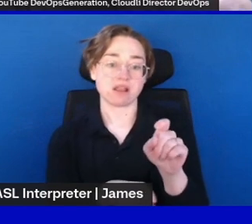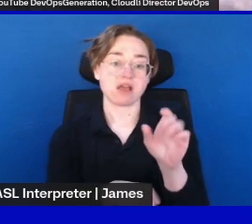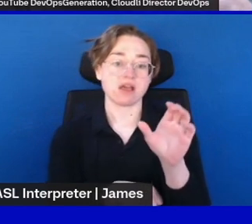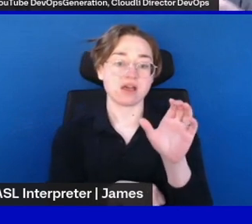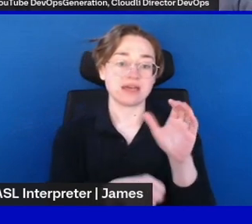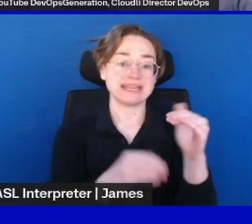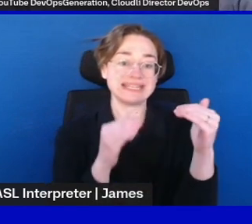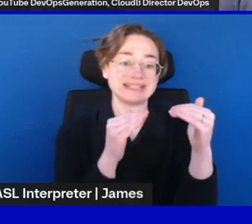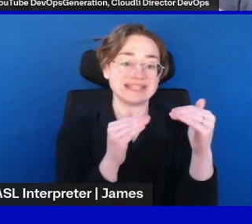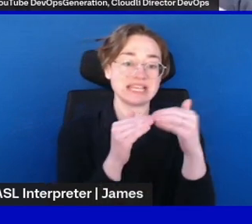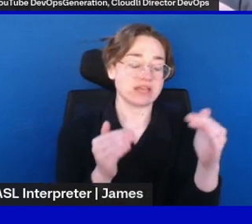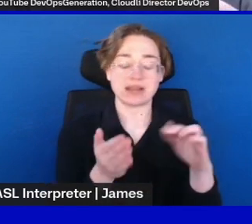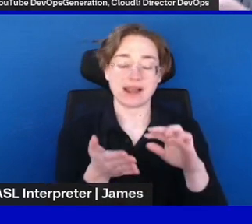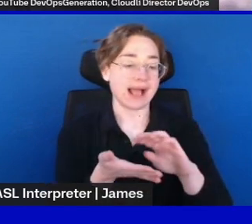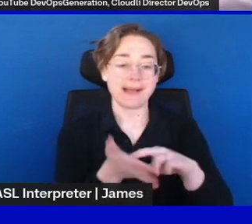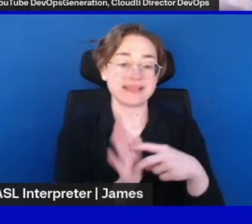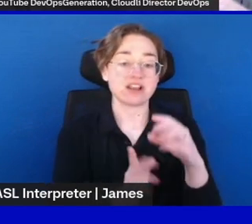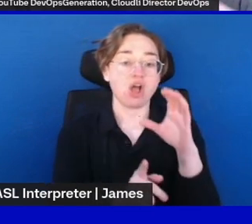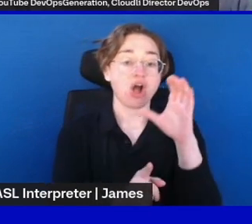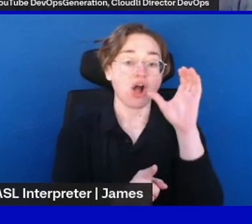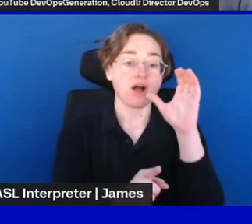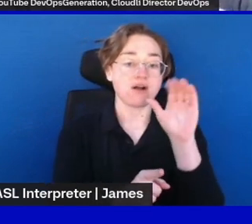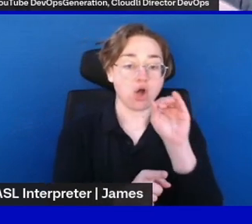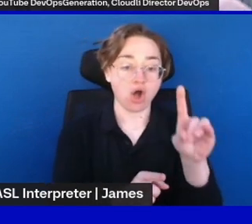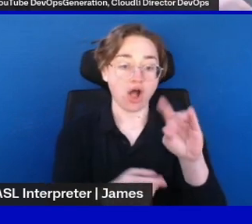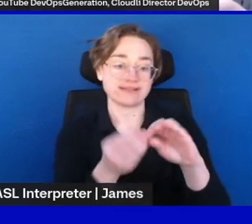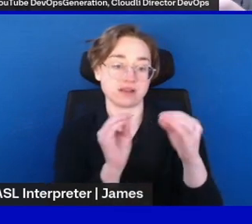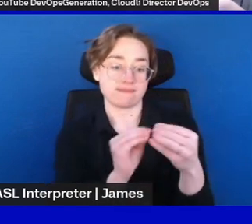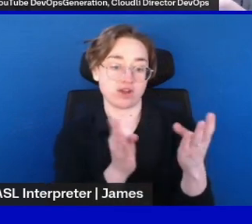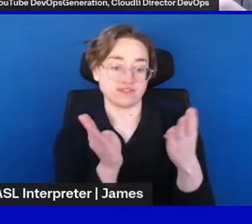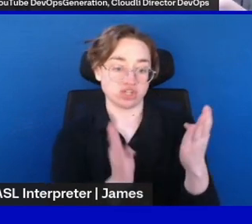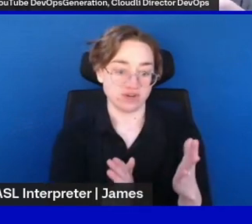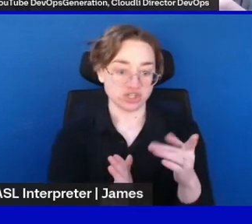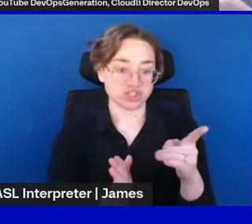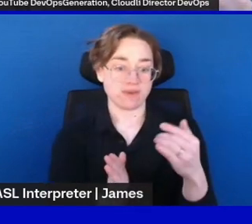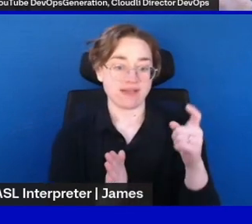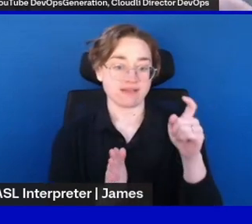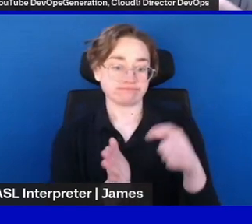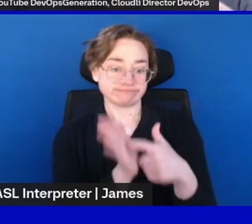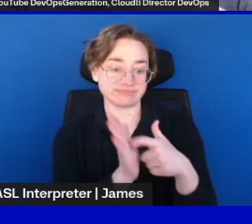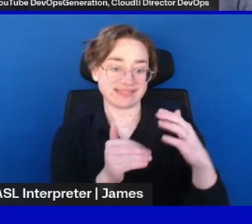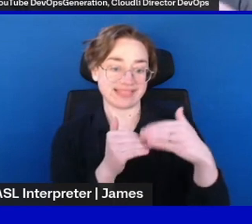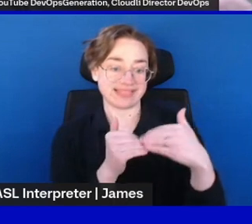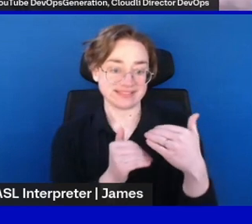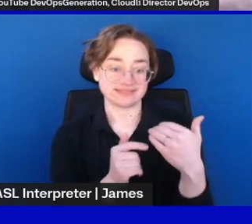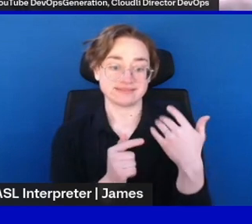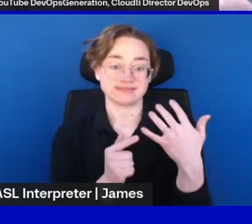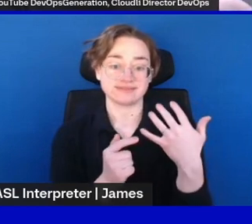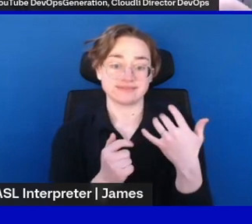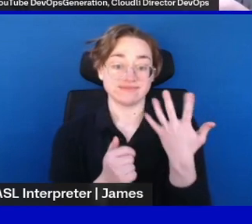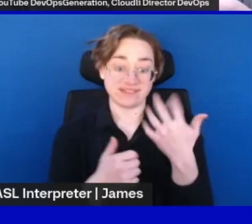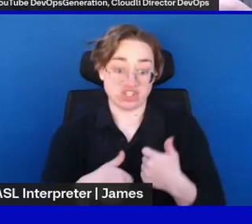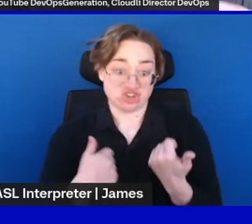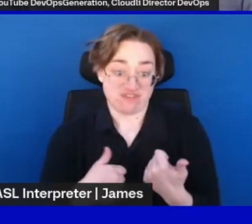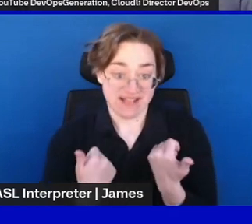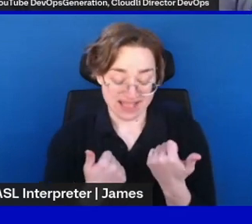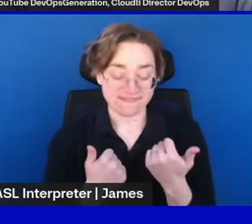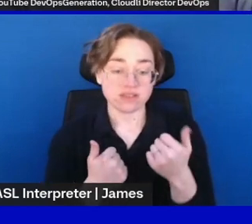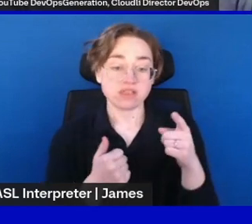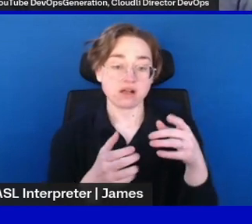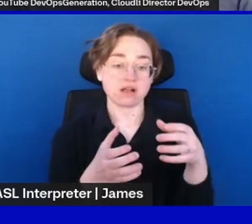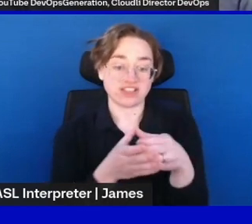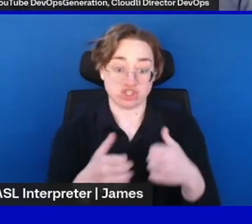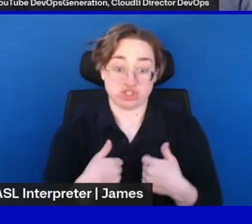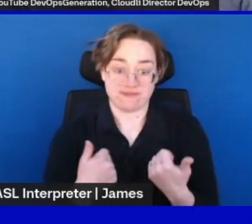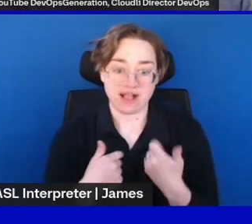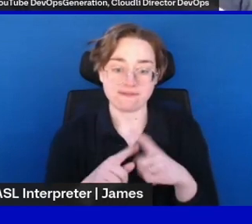at least half of them up for your server to survive, your cluster to survive. But the node clients themselves, since it's doing your workload, it's going to